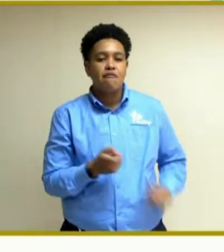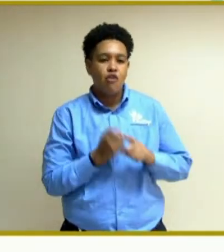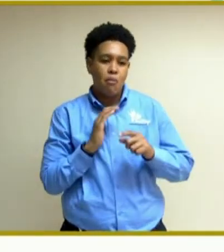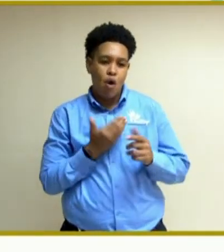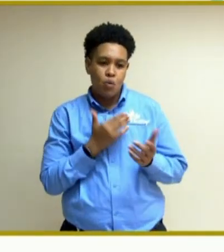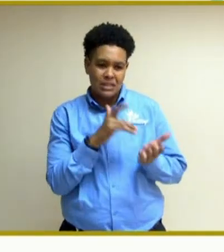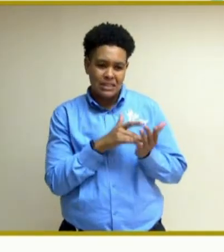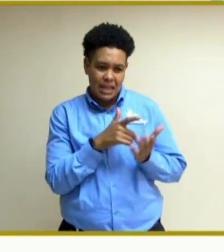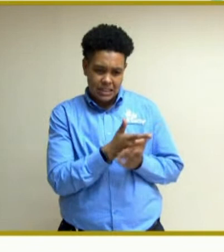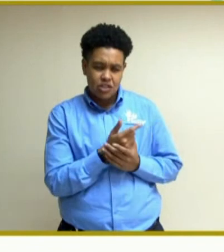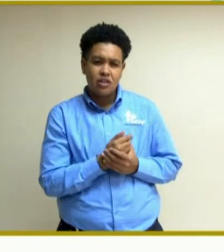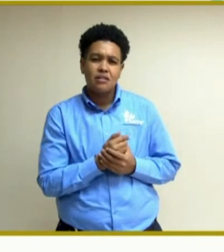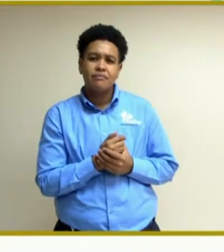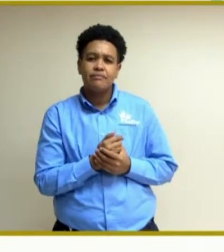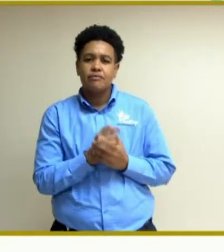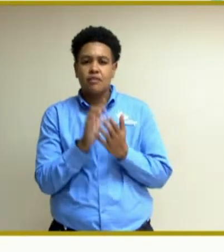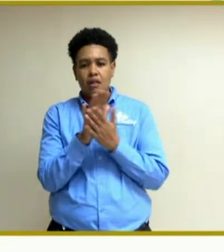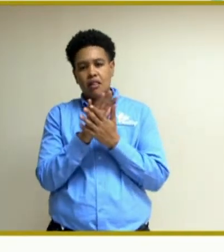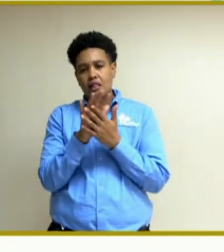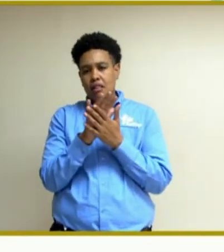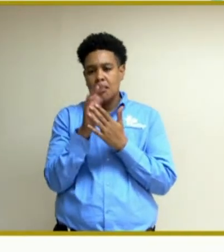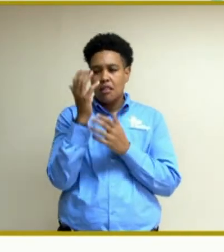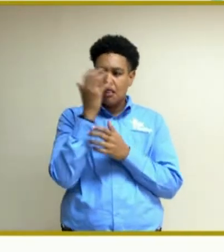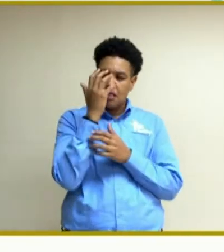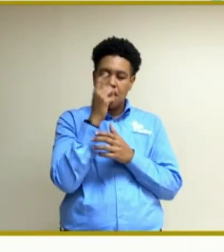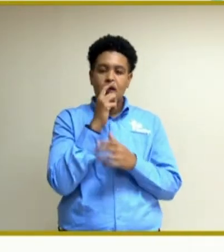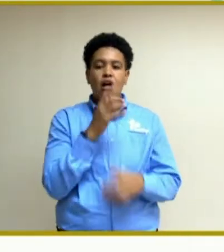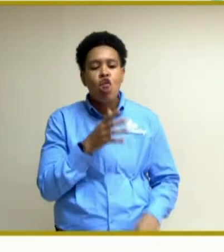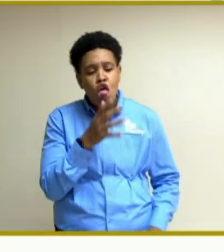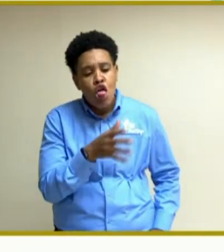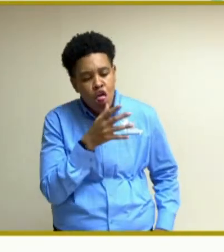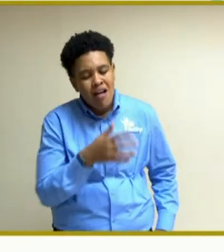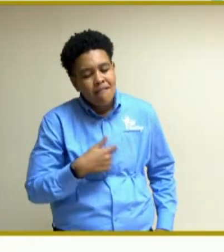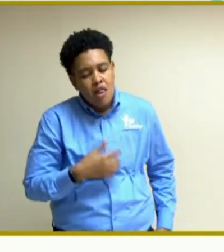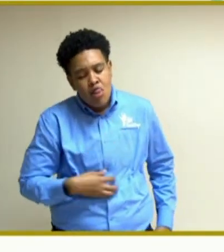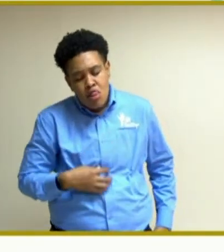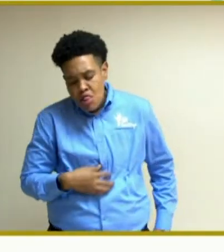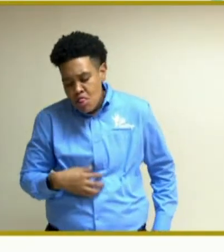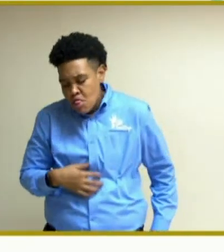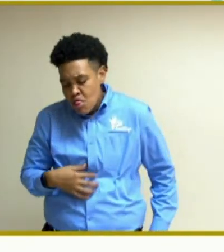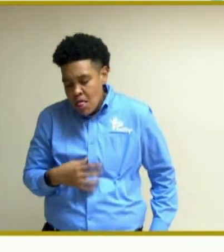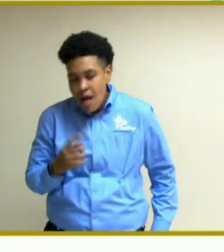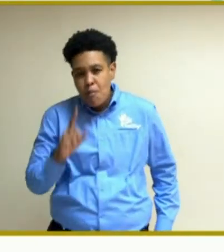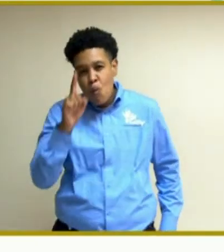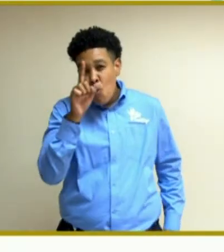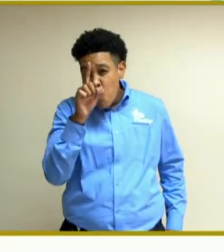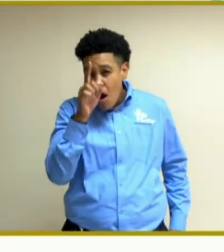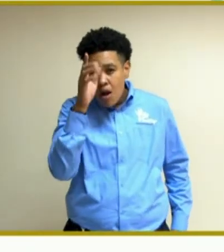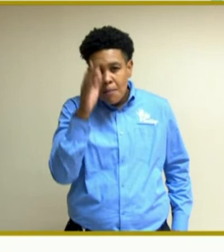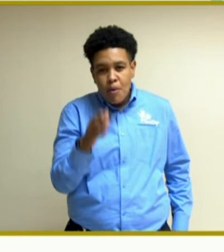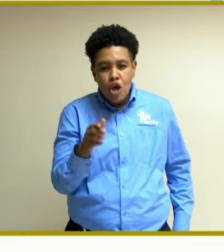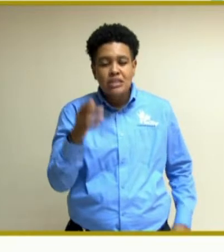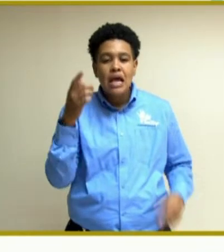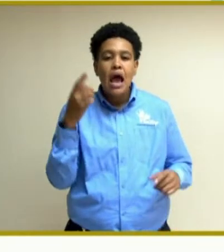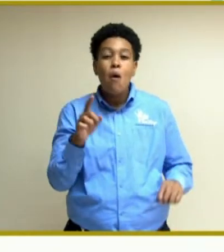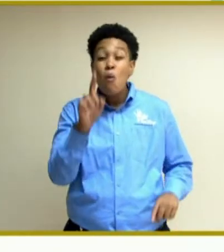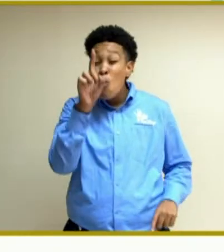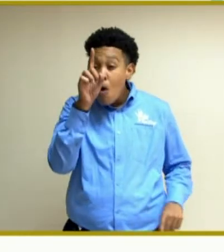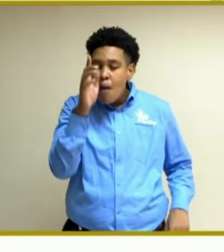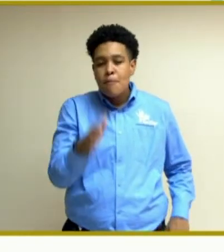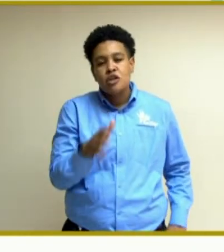center. Dizziness and nausea, and one individual had an episode of